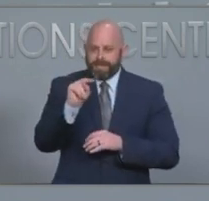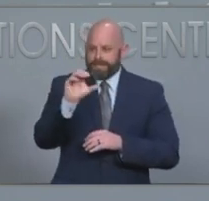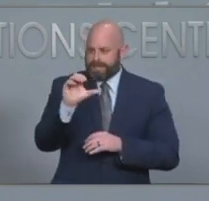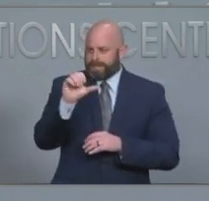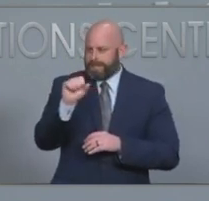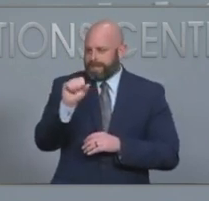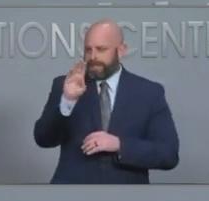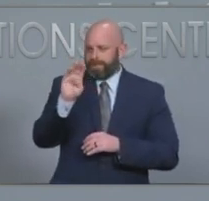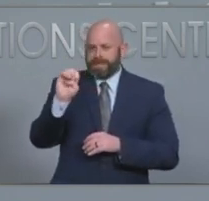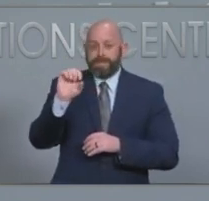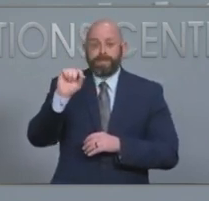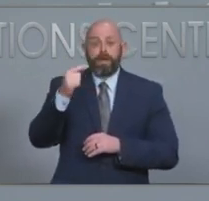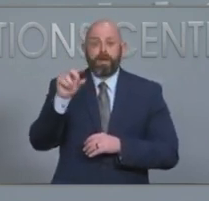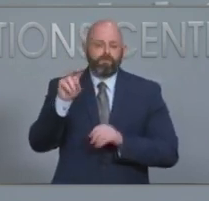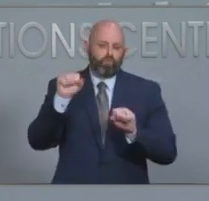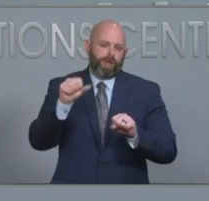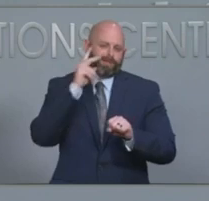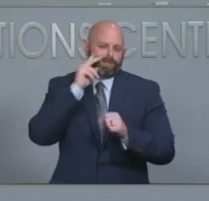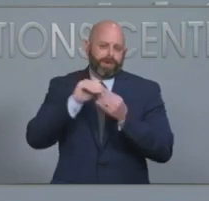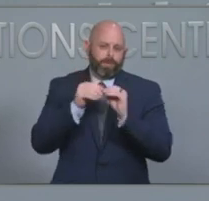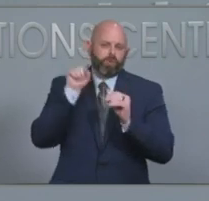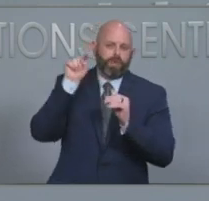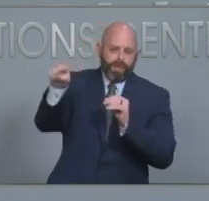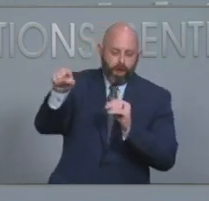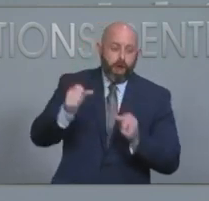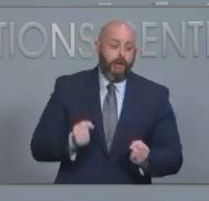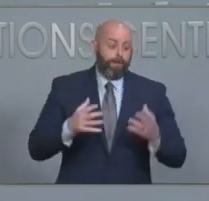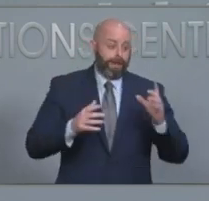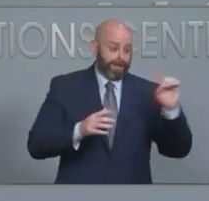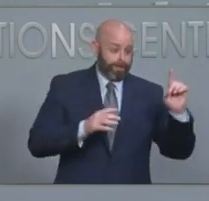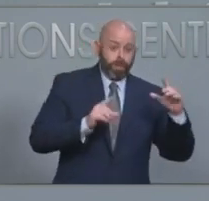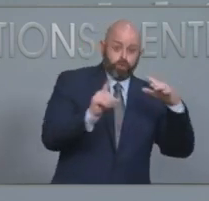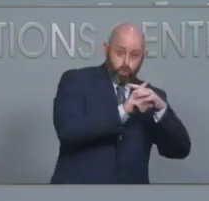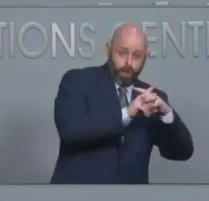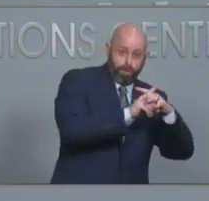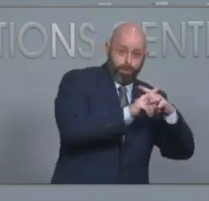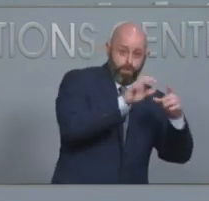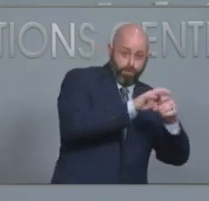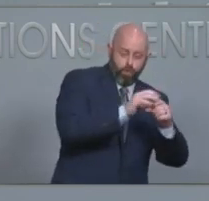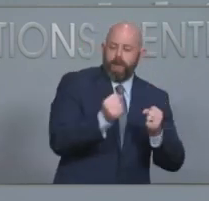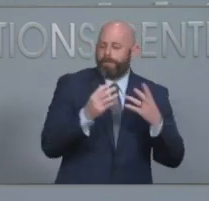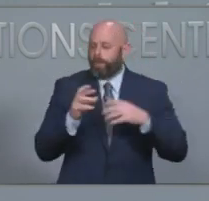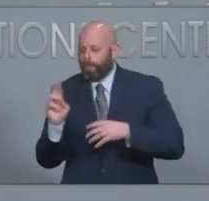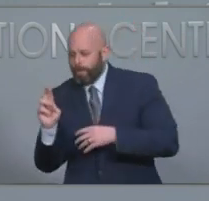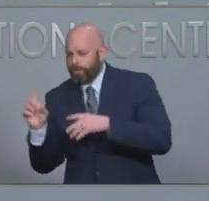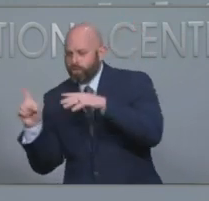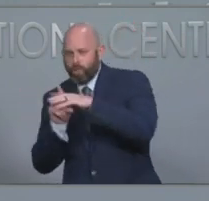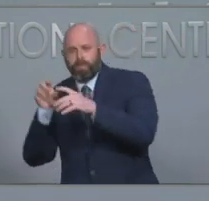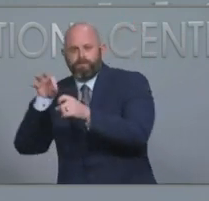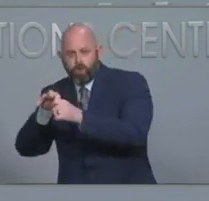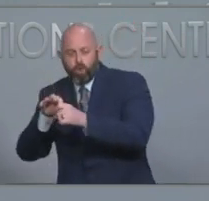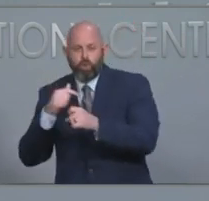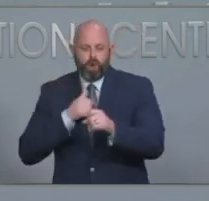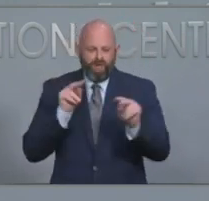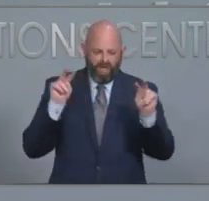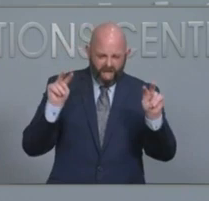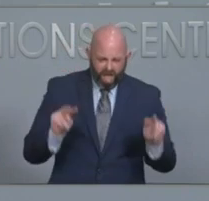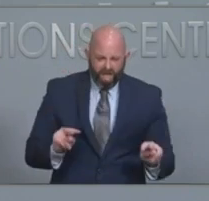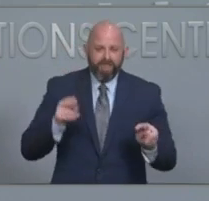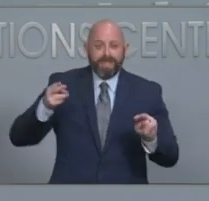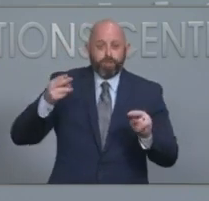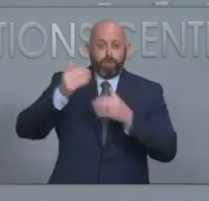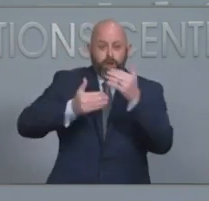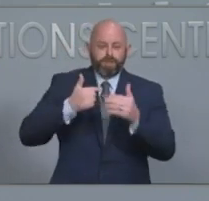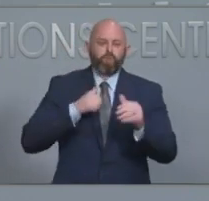ncsbe.gov, that can indicate turnout for the Democrats and the Republicans. And as we go through our voter history process, we'll be able